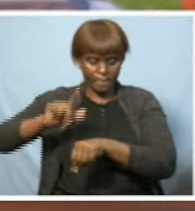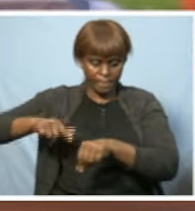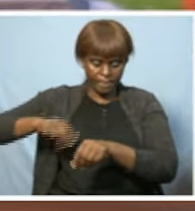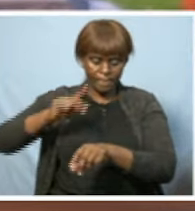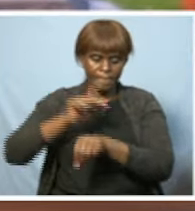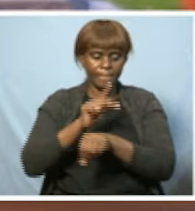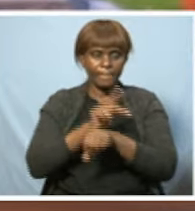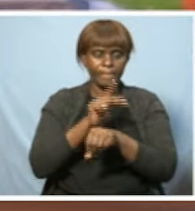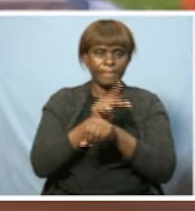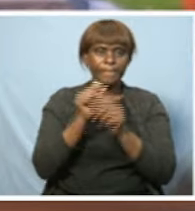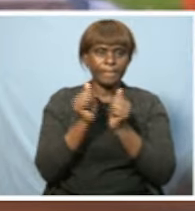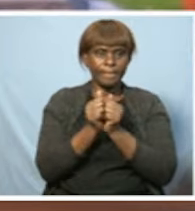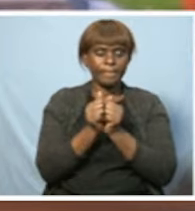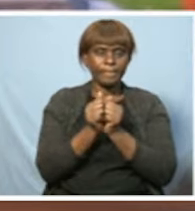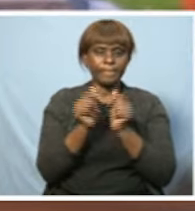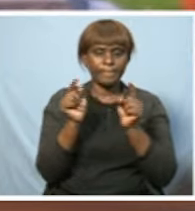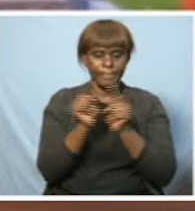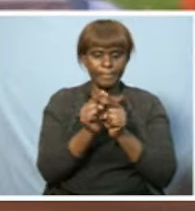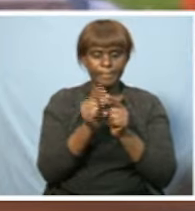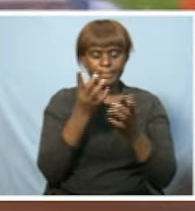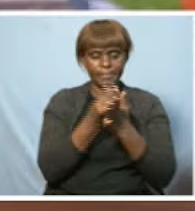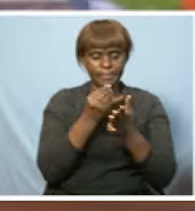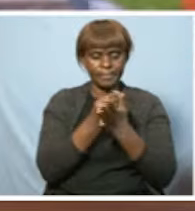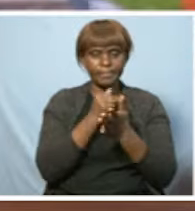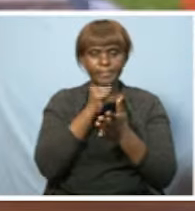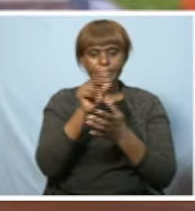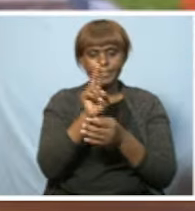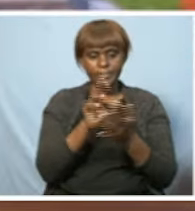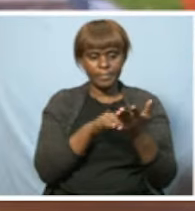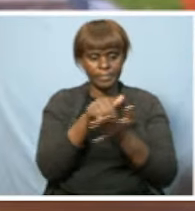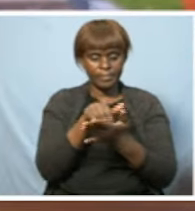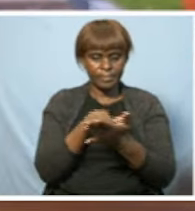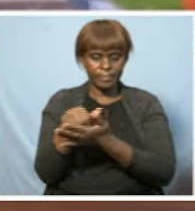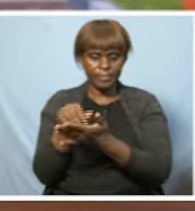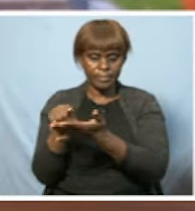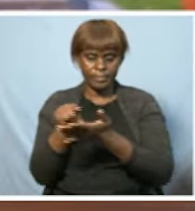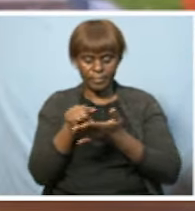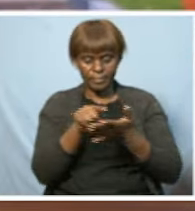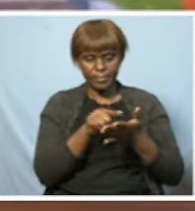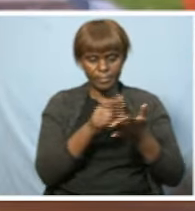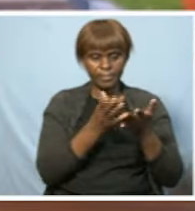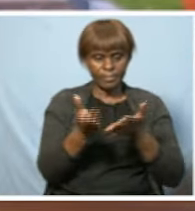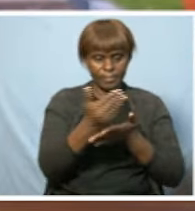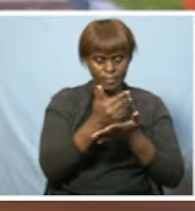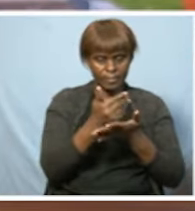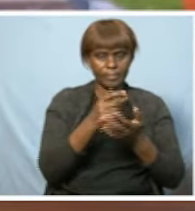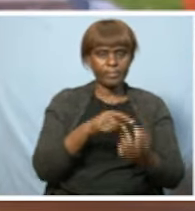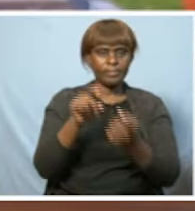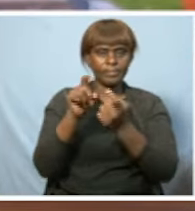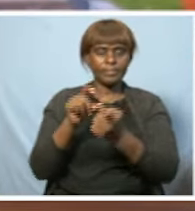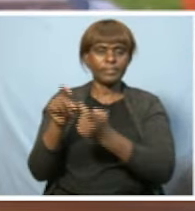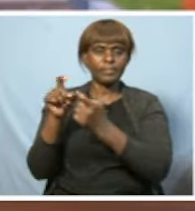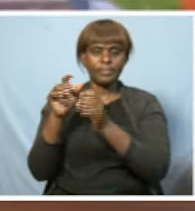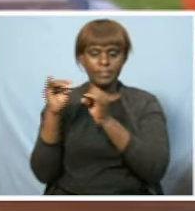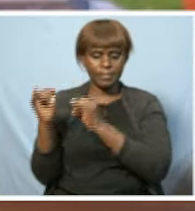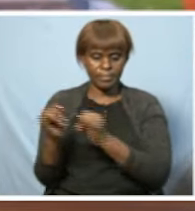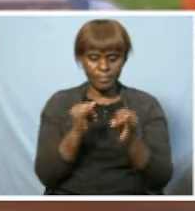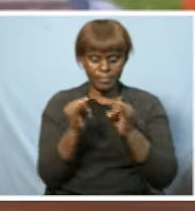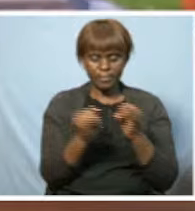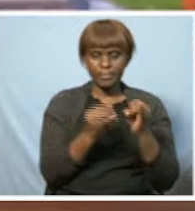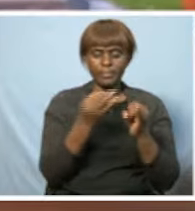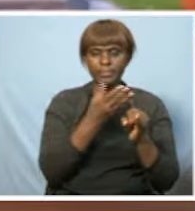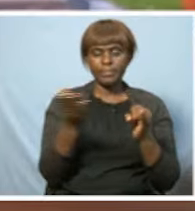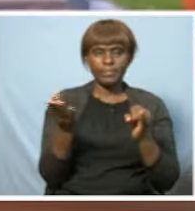and unspent funds, weak loan recovery, and challenges in implementation